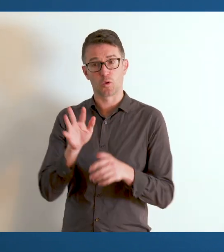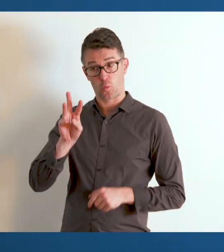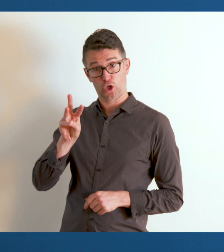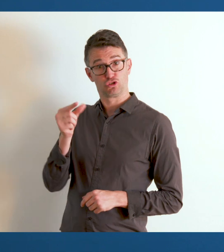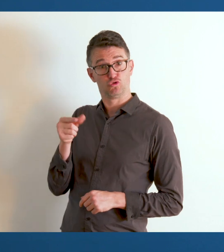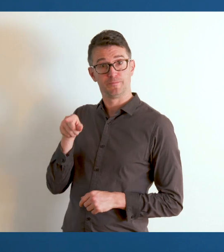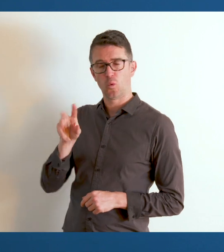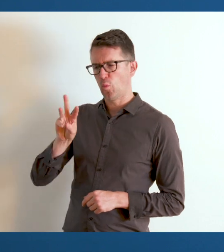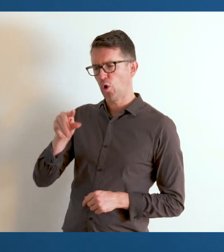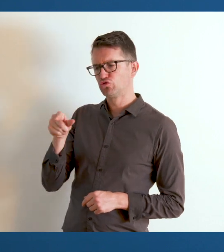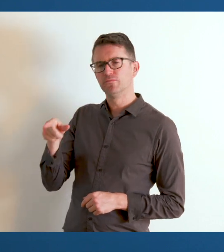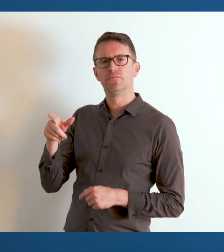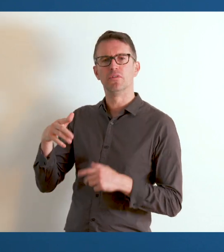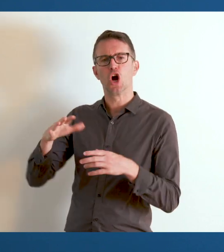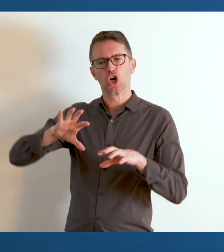Group is